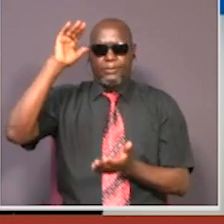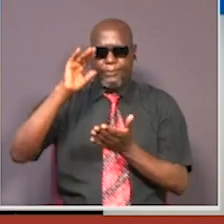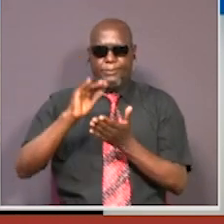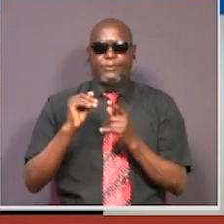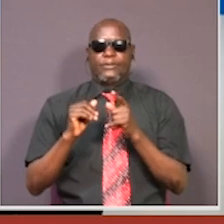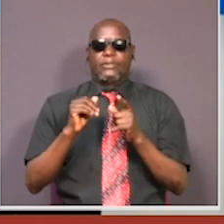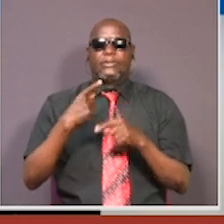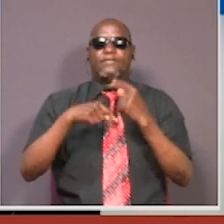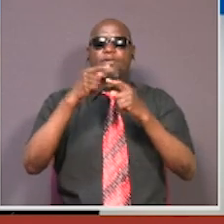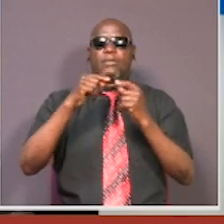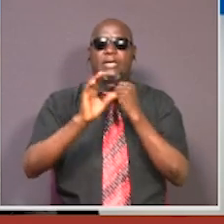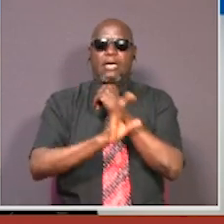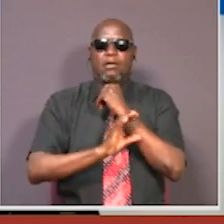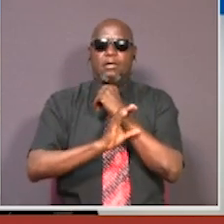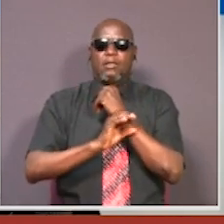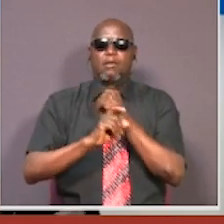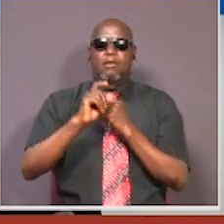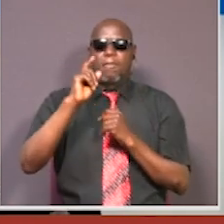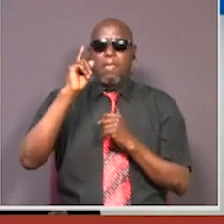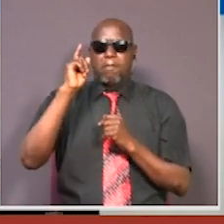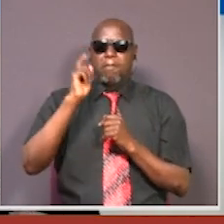Developing countries must not leave Baku